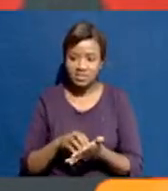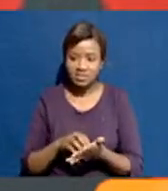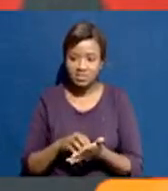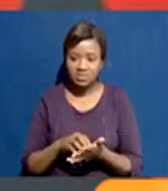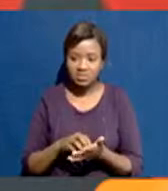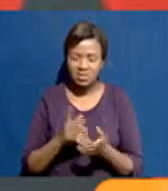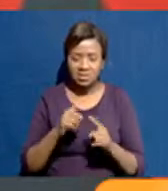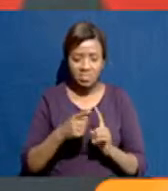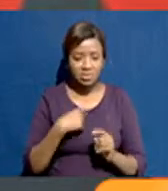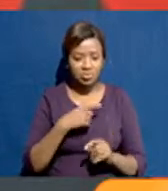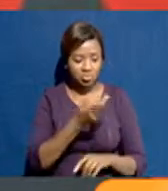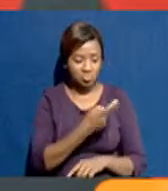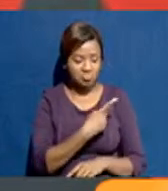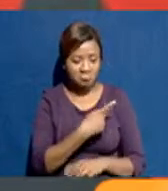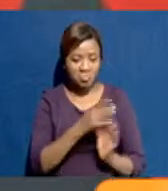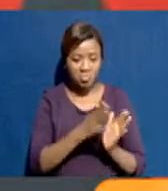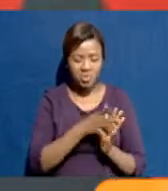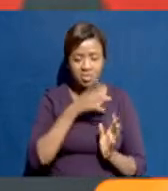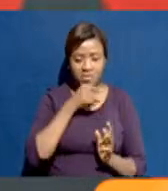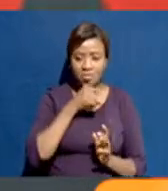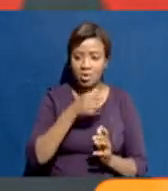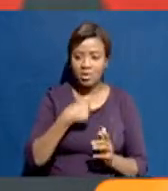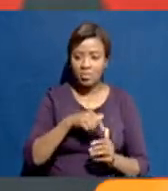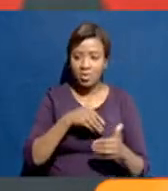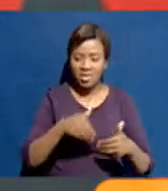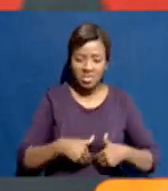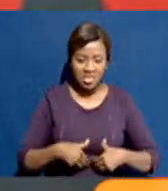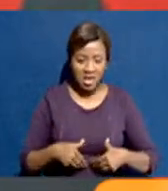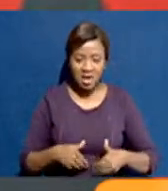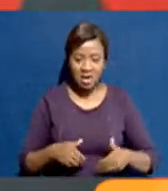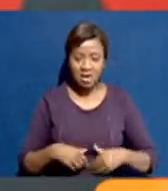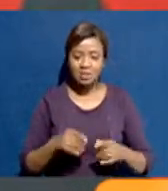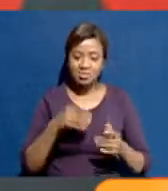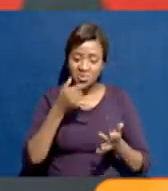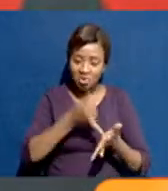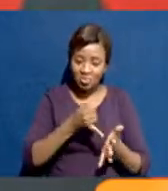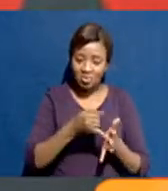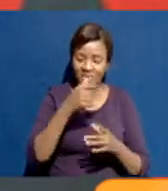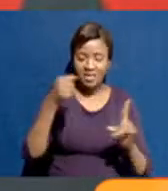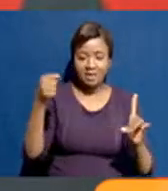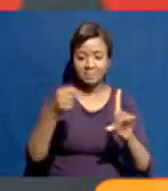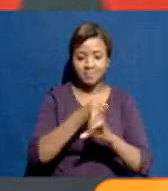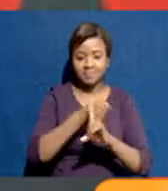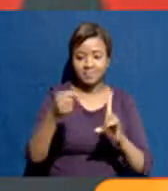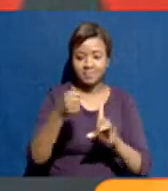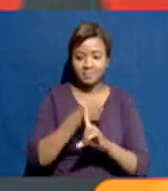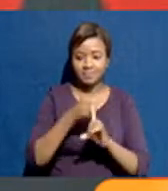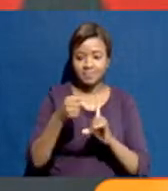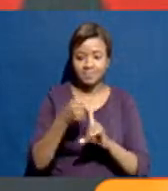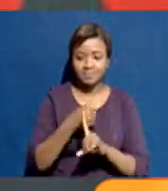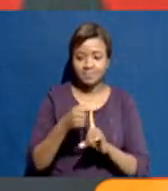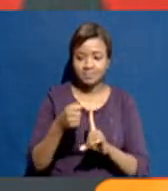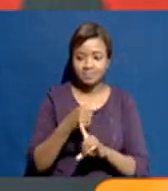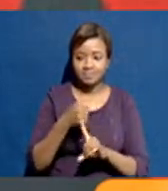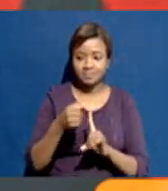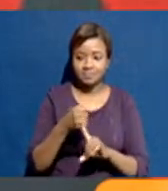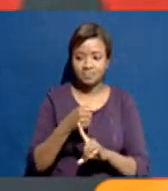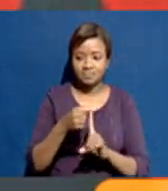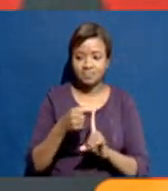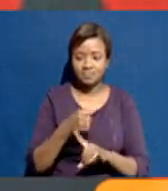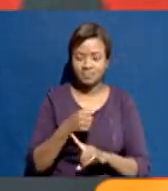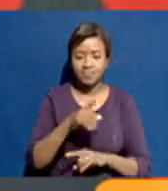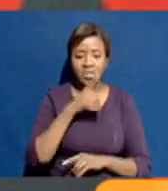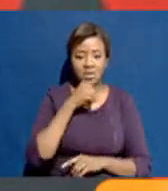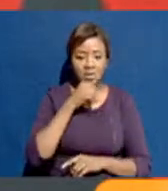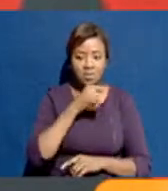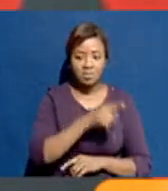we were both kids, violence was in the midst of it, you know. This boy, because I can call him a